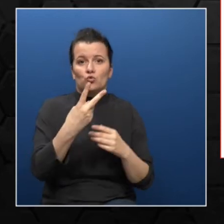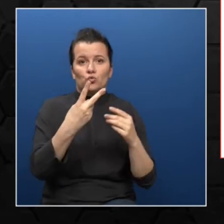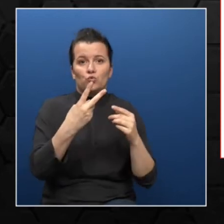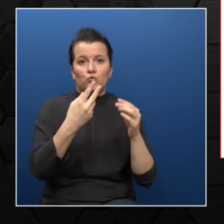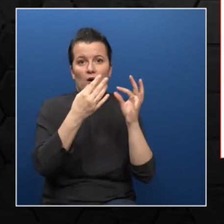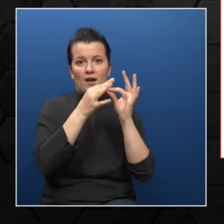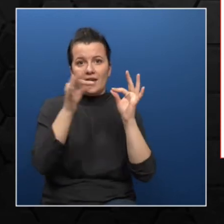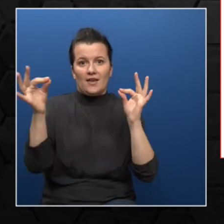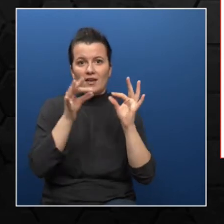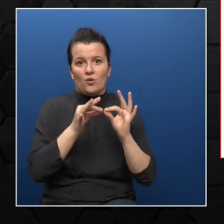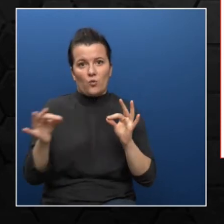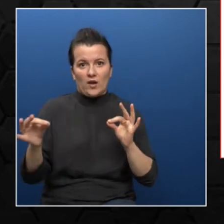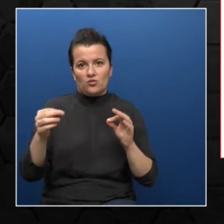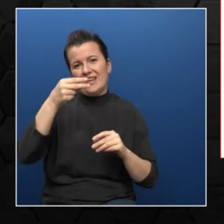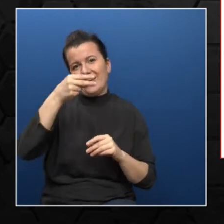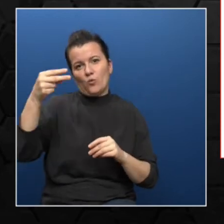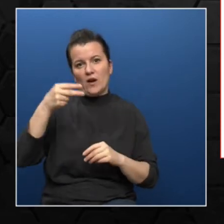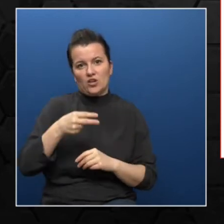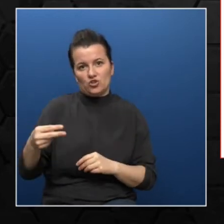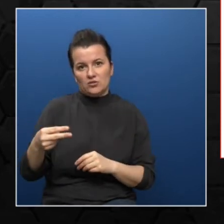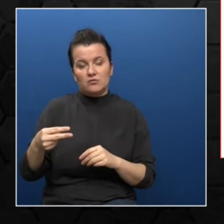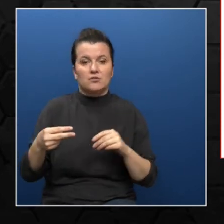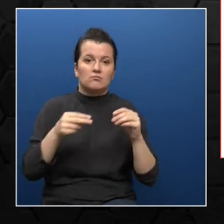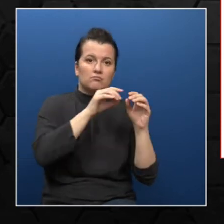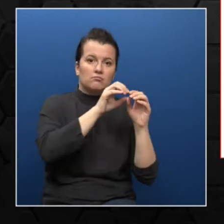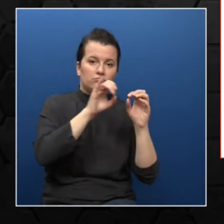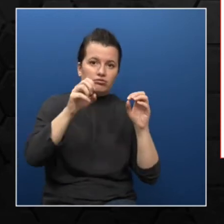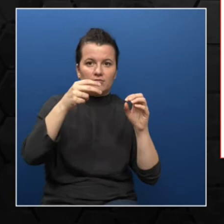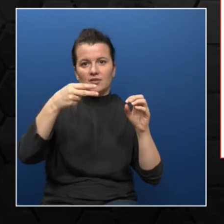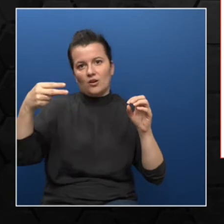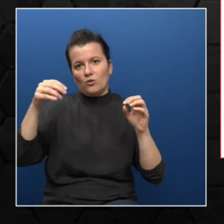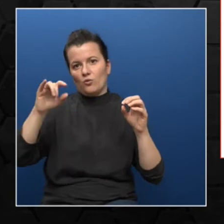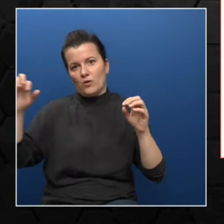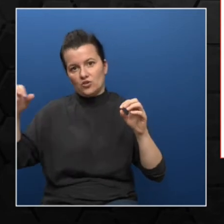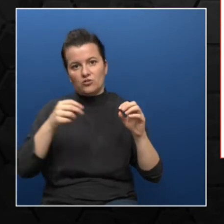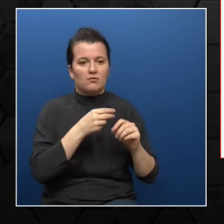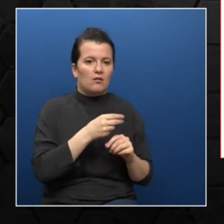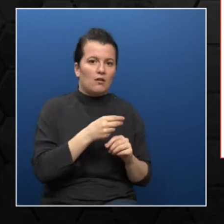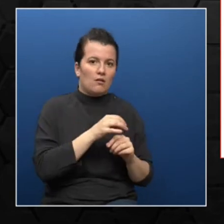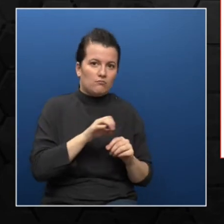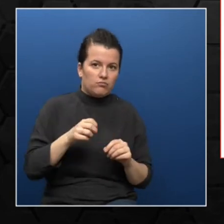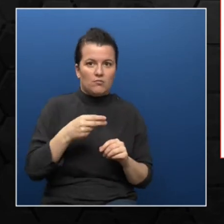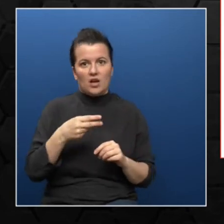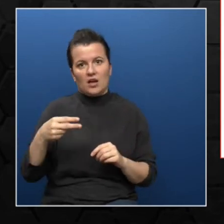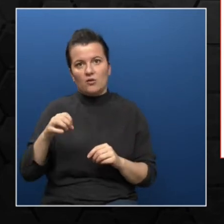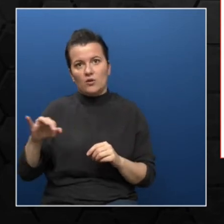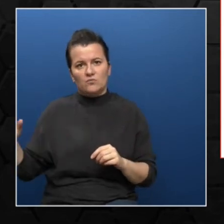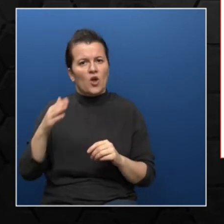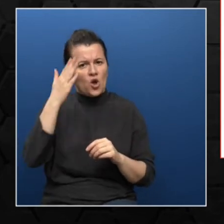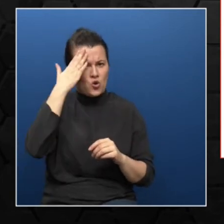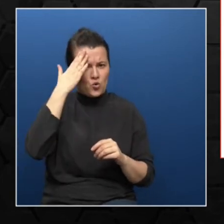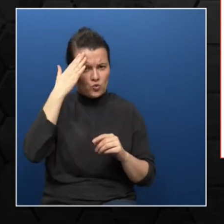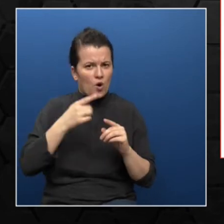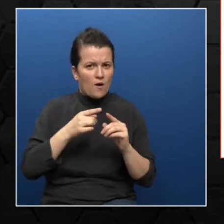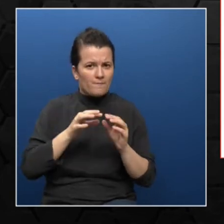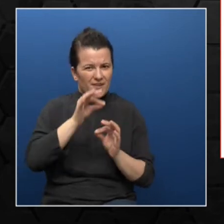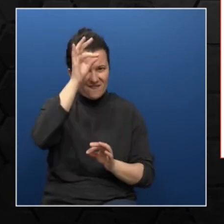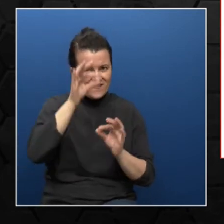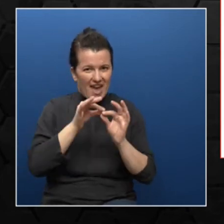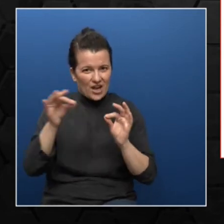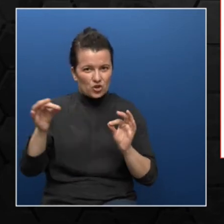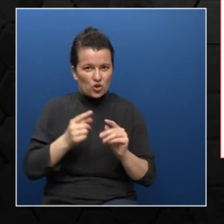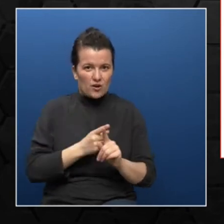Yeah. So it basically, if some of you know vectors, then you'll know that to completely